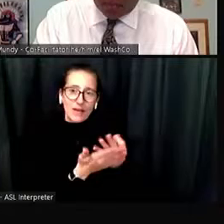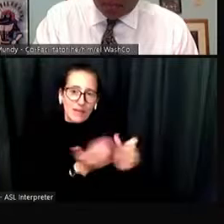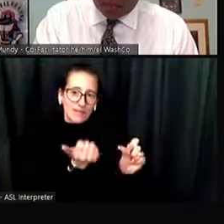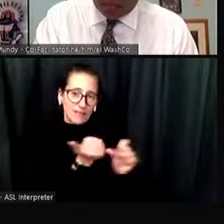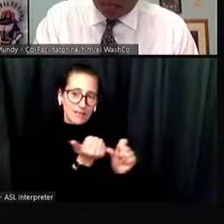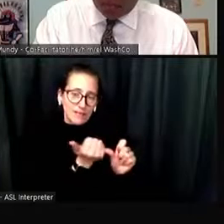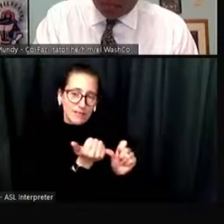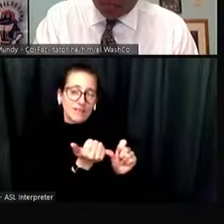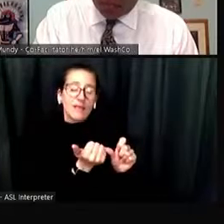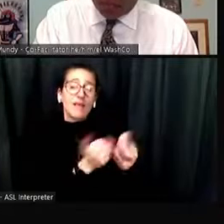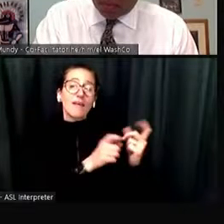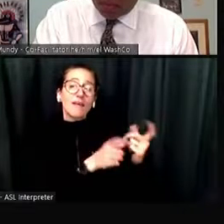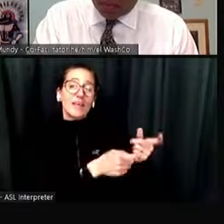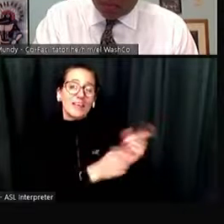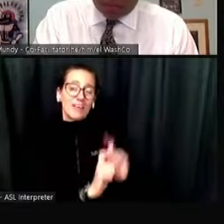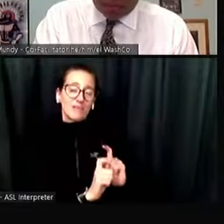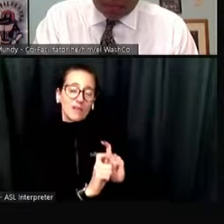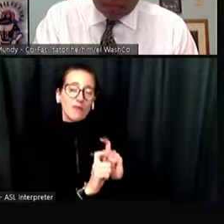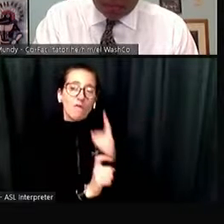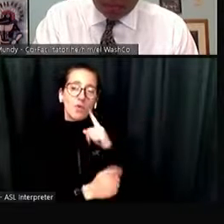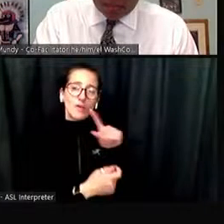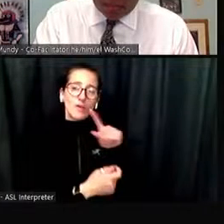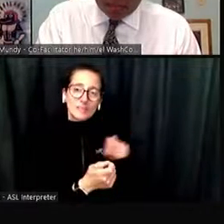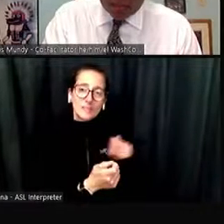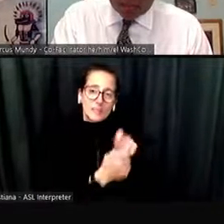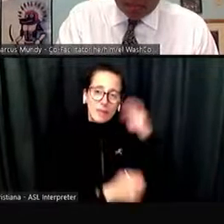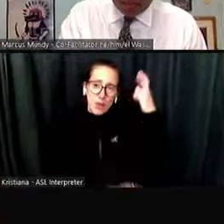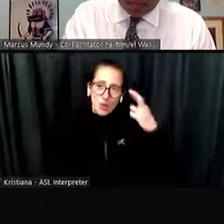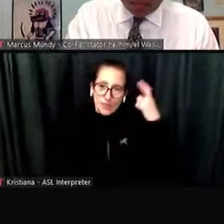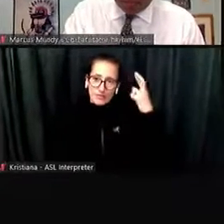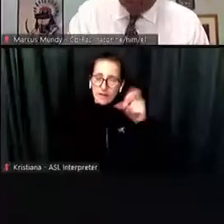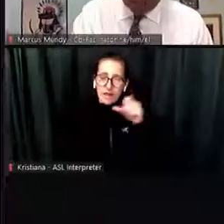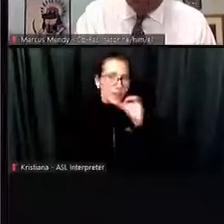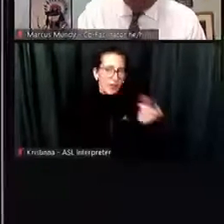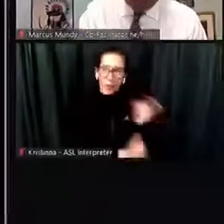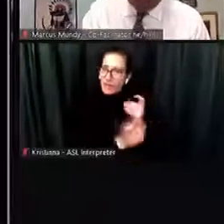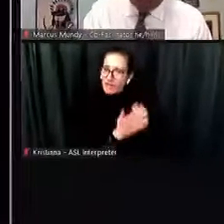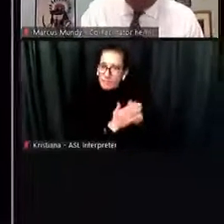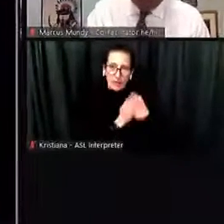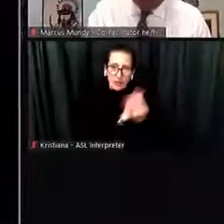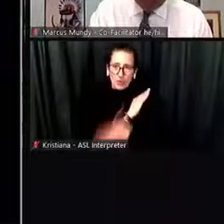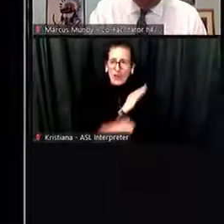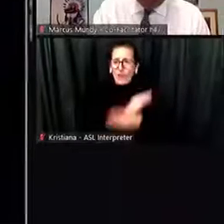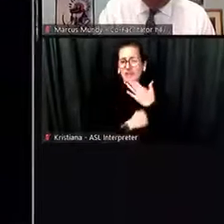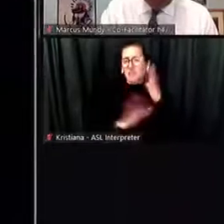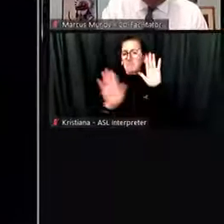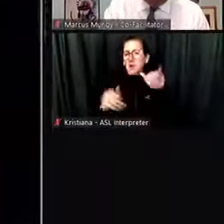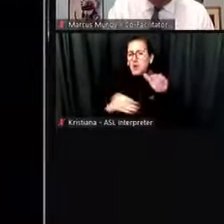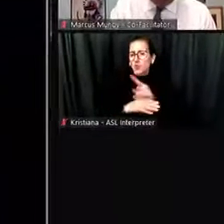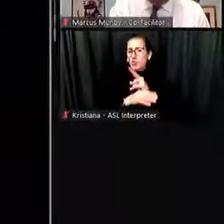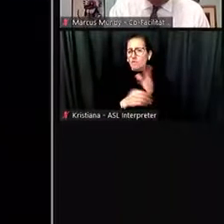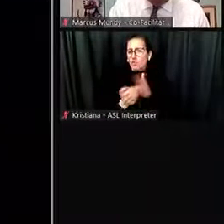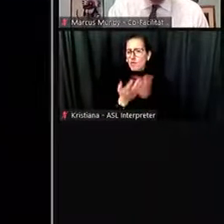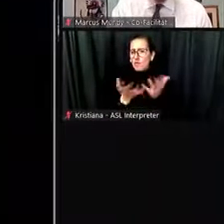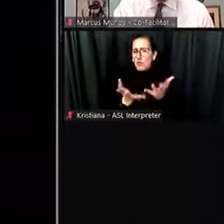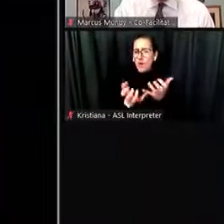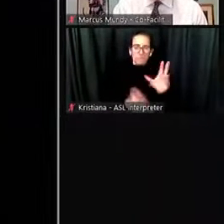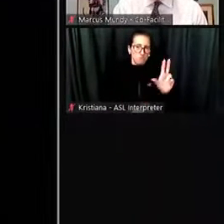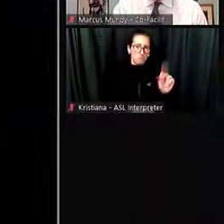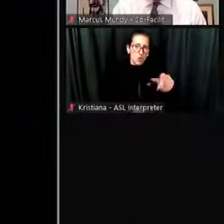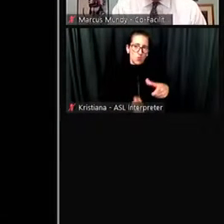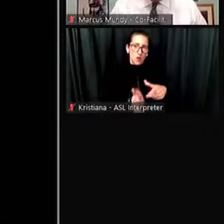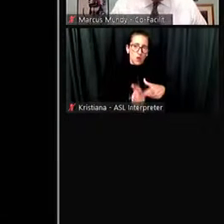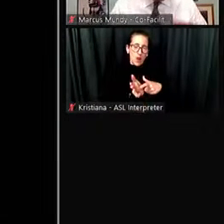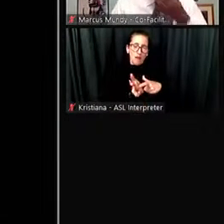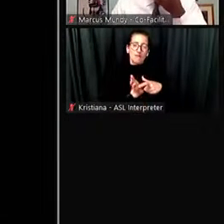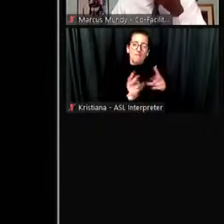They don't actually provide financial assistance to the county to say, use it for whatever you want. Usually they come with a very specific purpose. If it's housing,